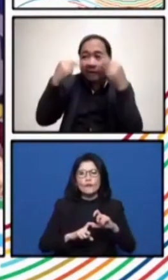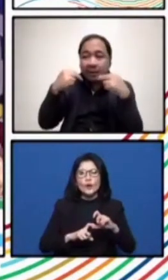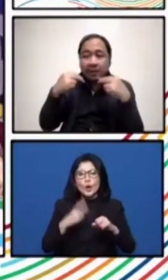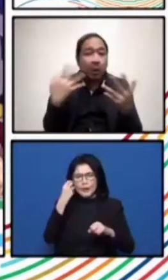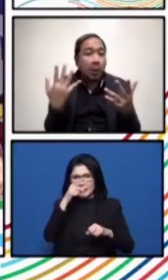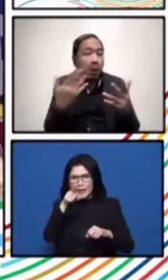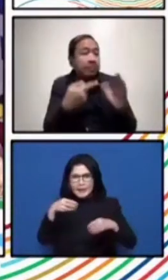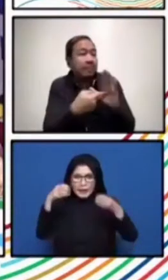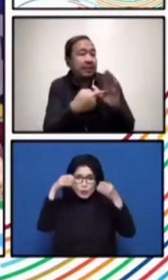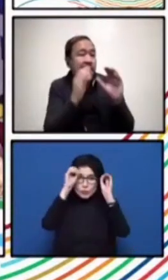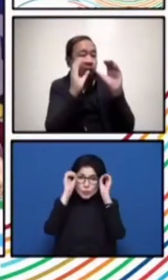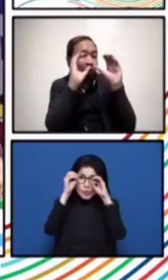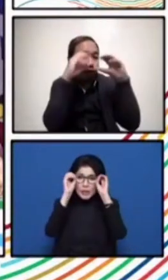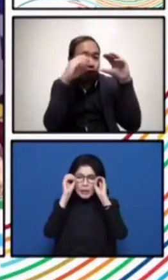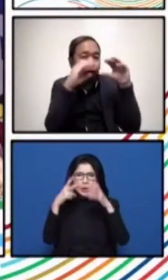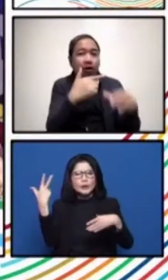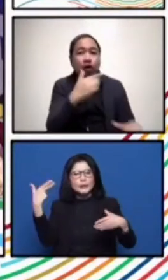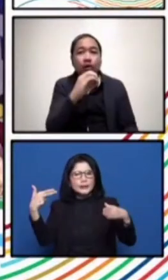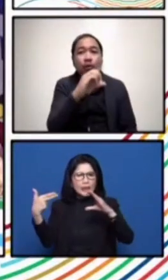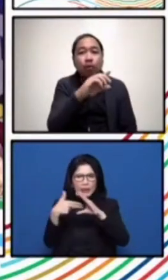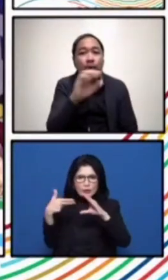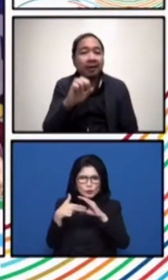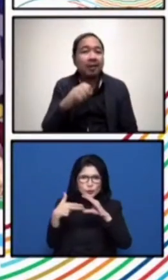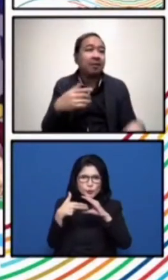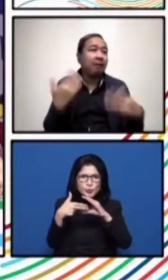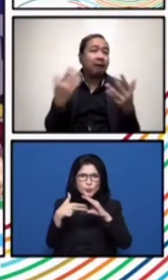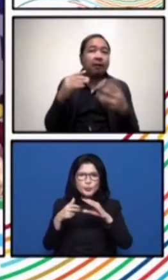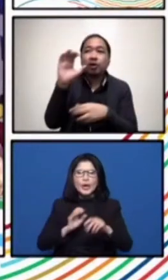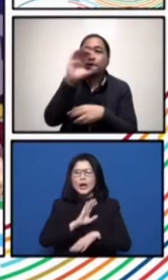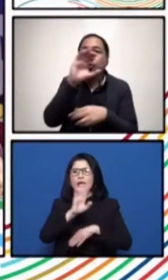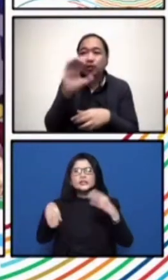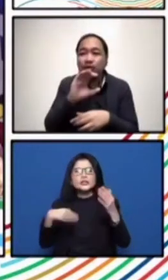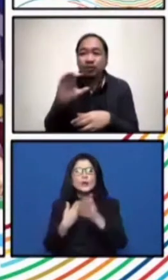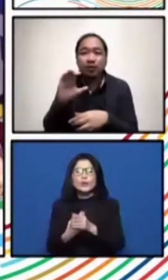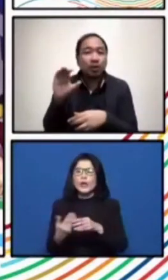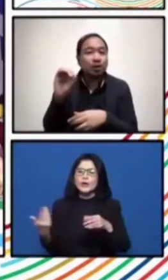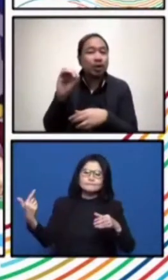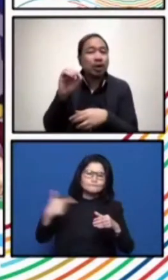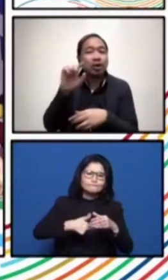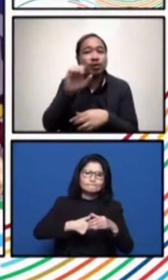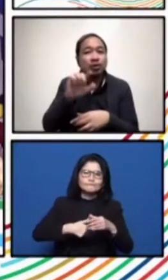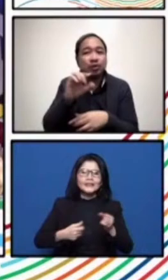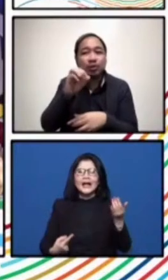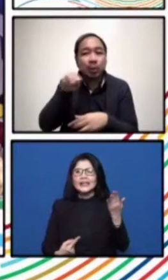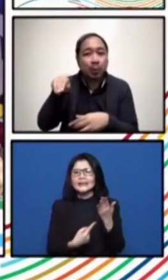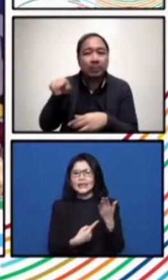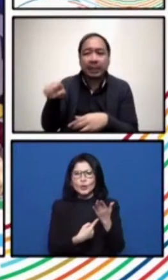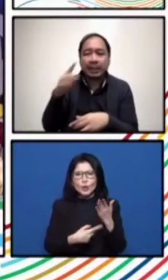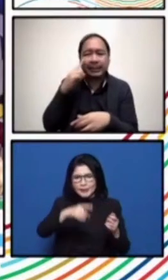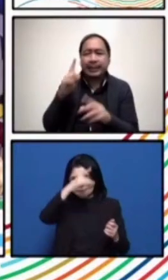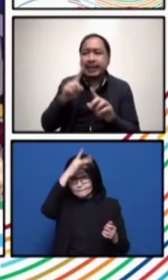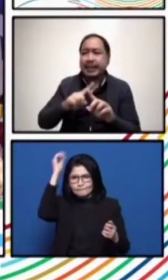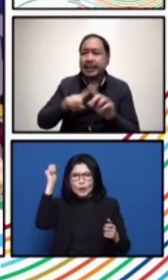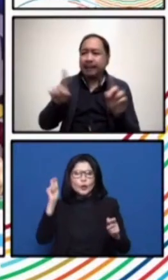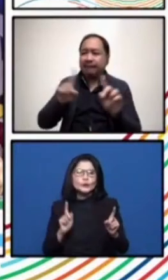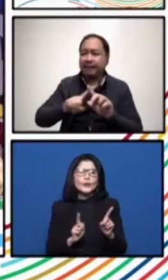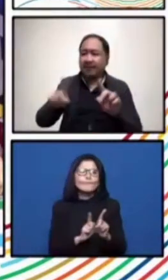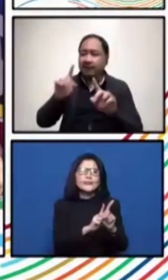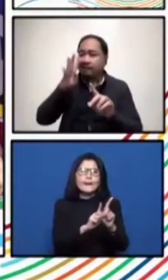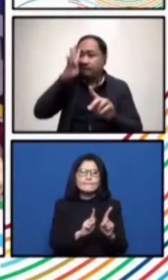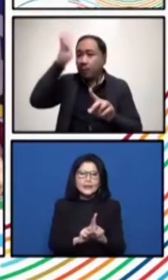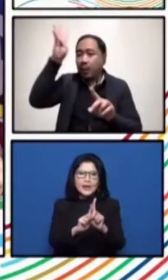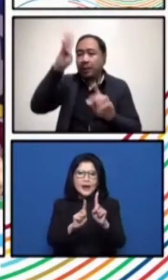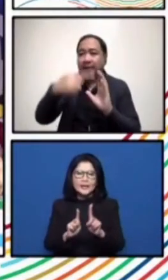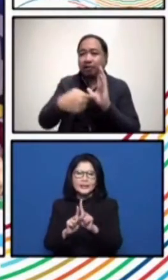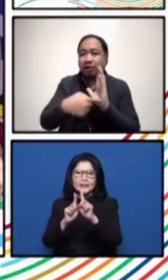at Zoom all of them have come up with Innovative Technologies to assist people either with a visual impairment or